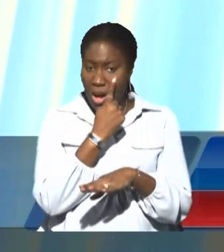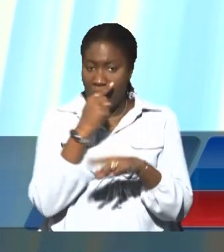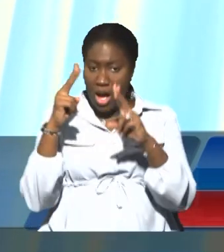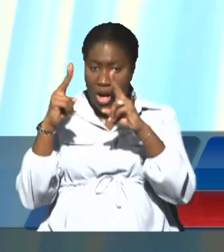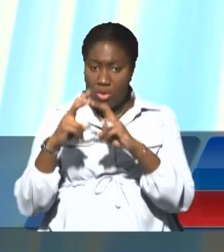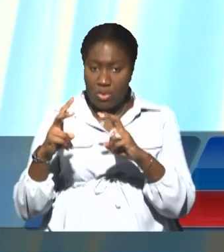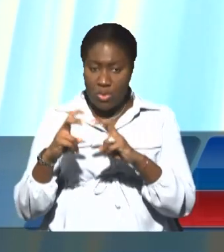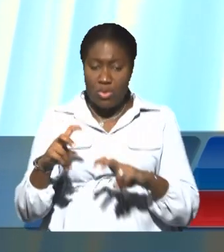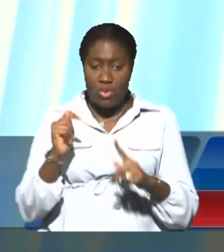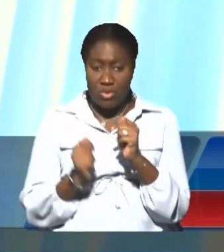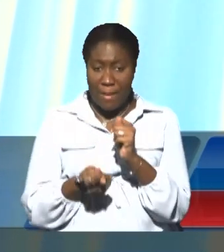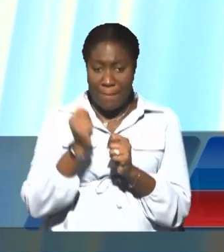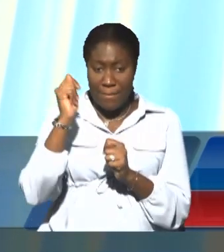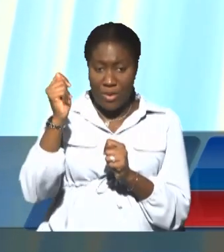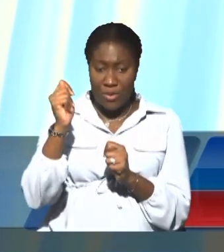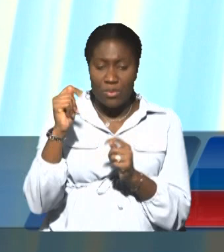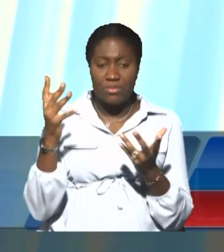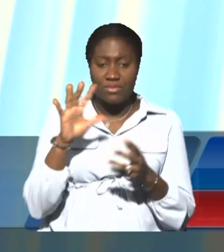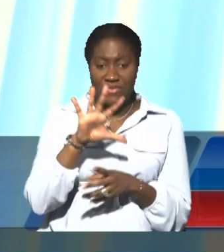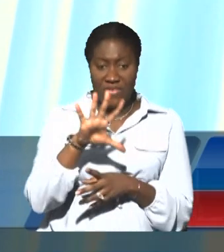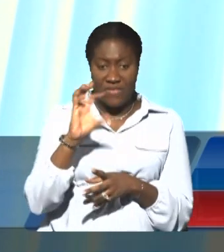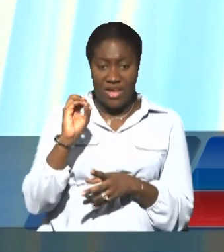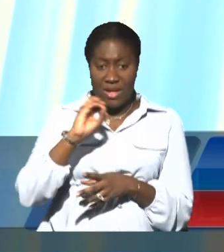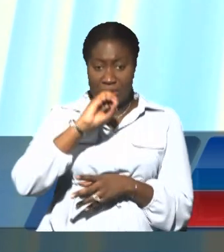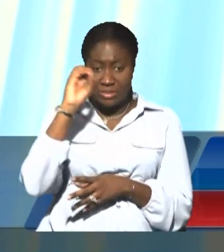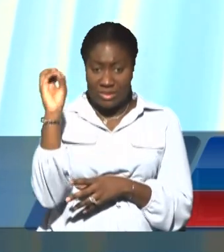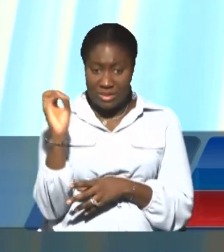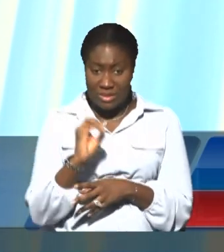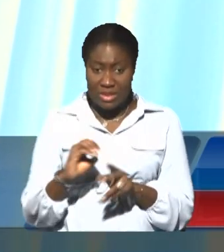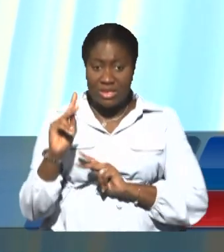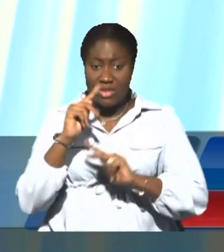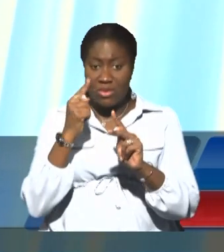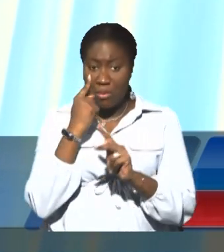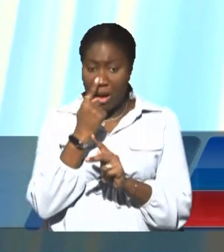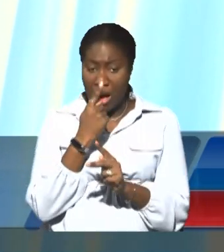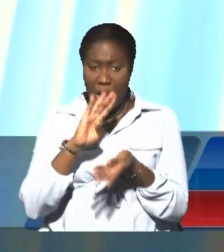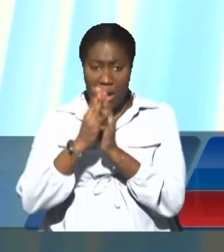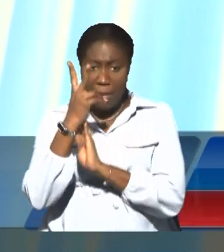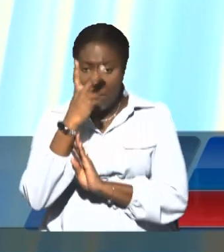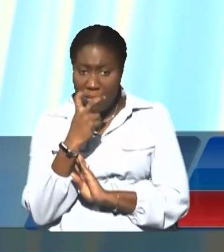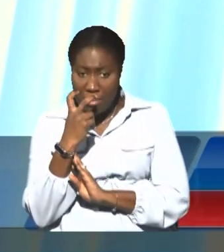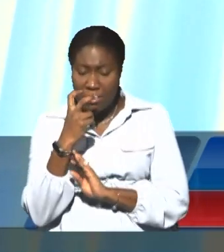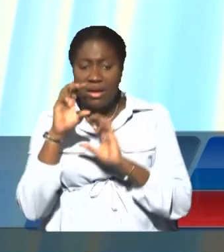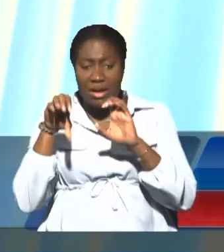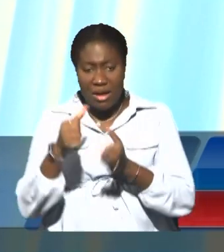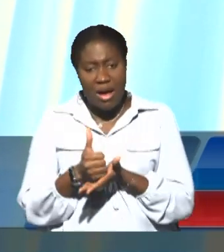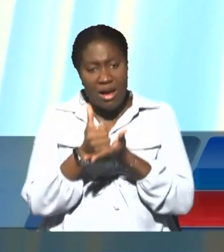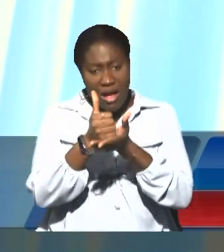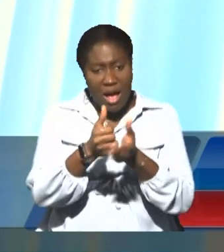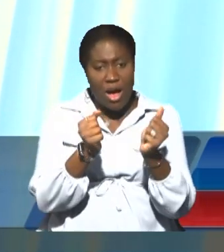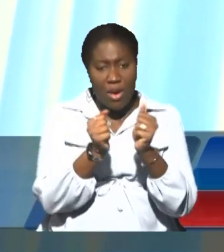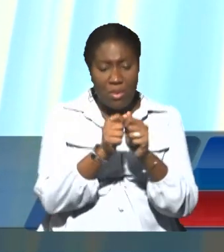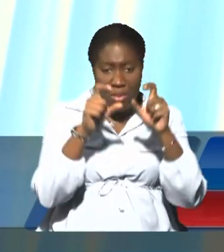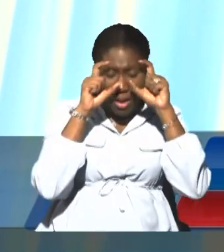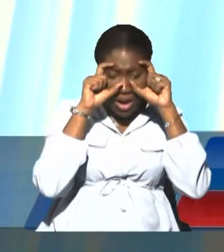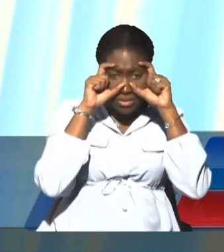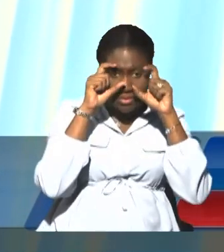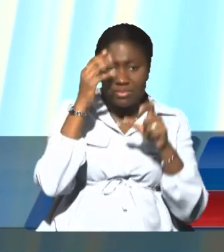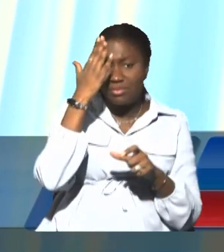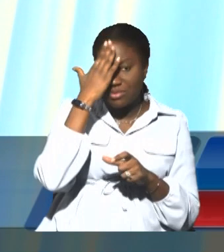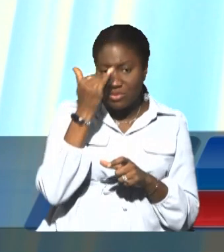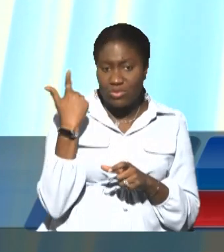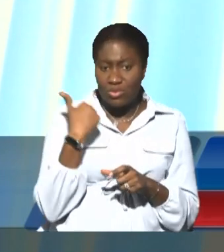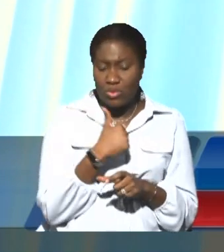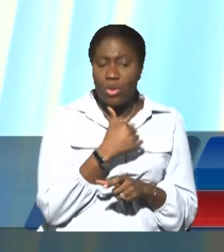Tobago, 50% of avoidable blindness can be corrected with glasses. To realize our vision of